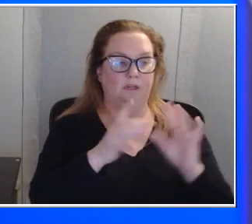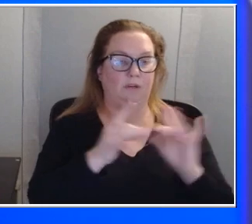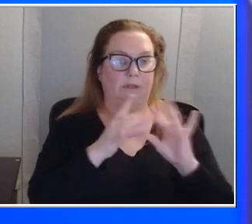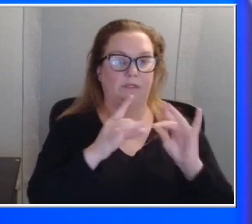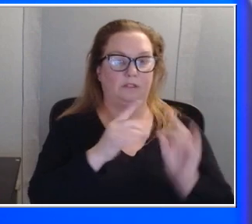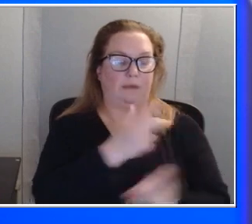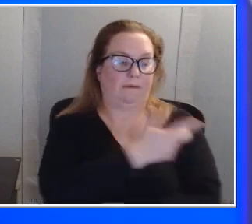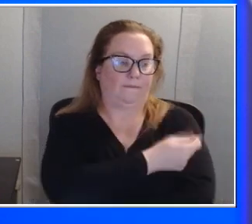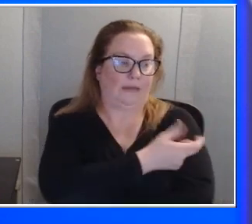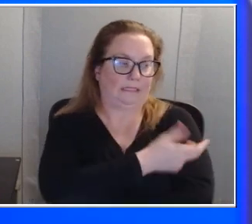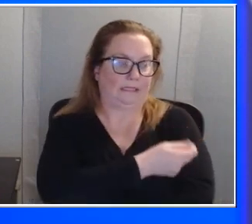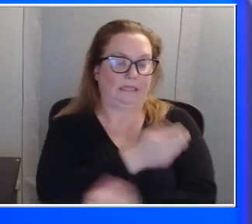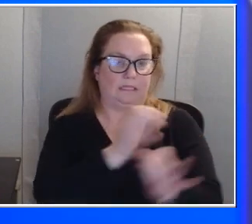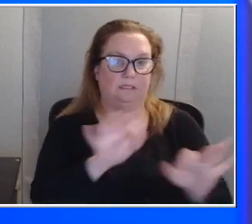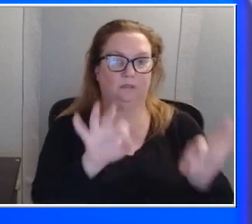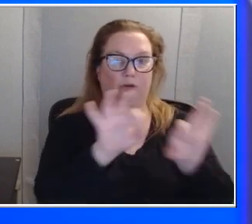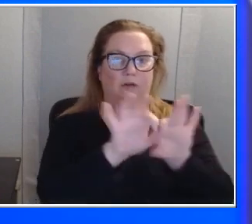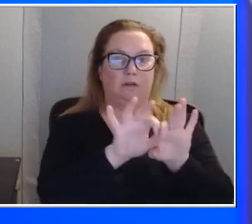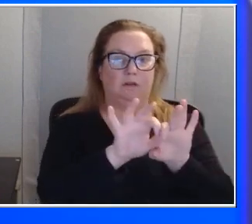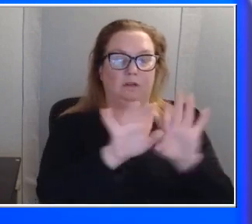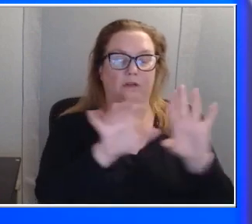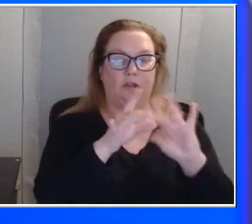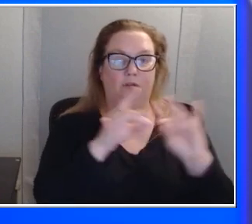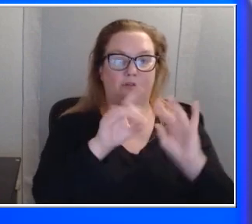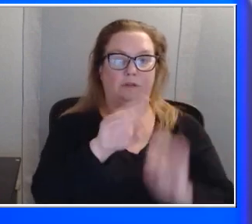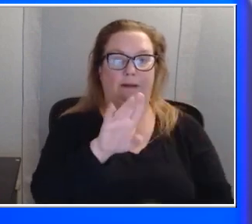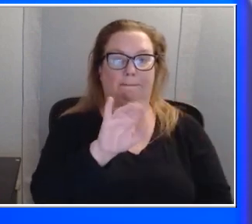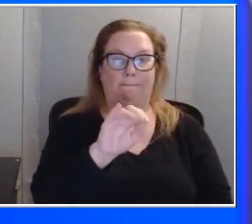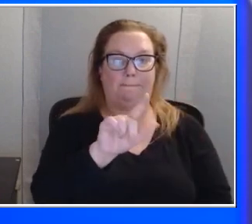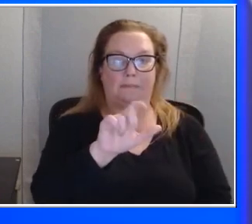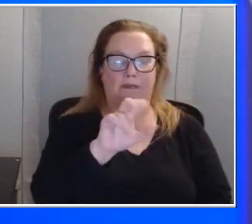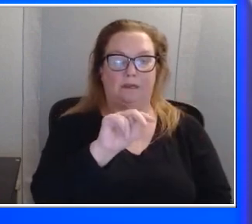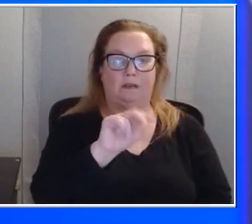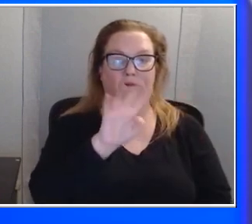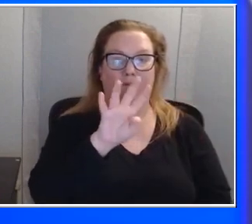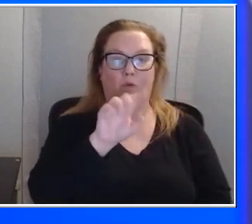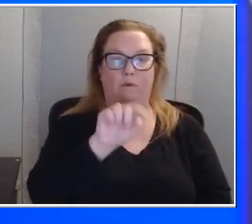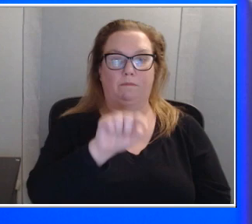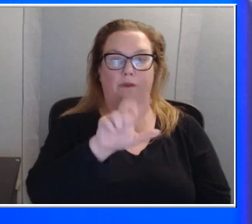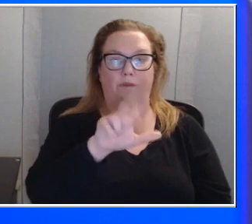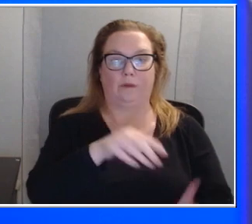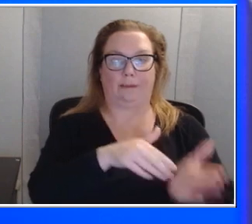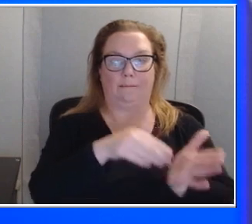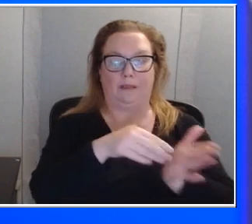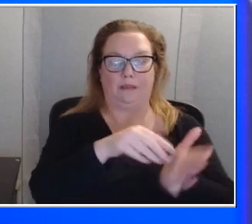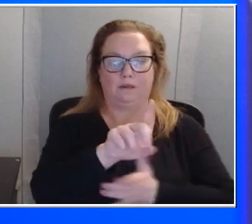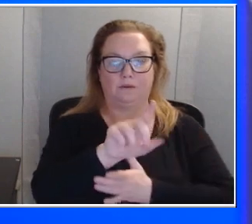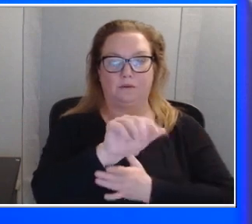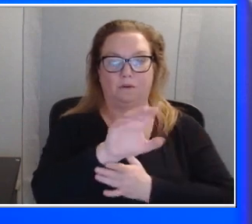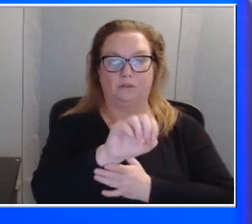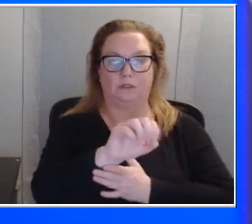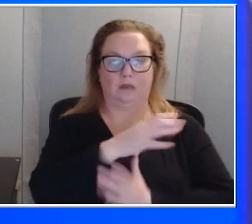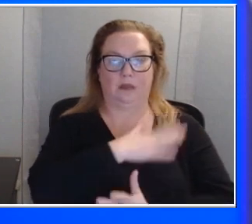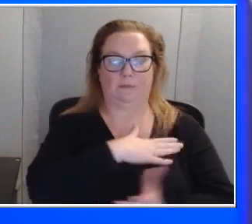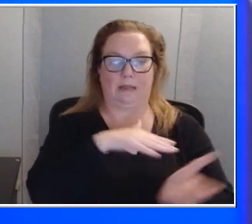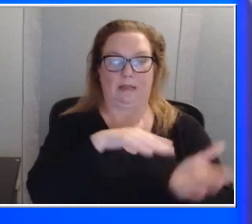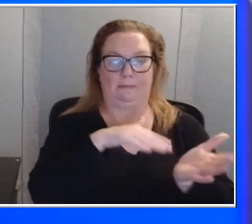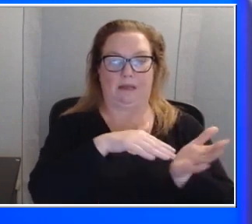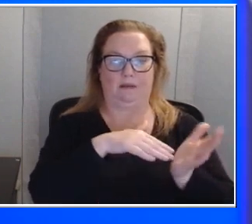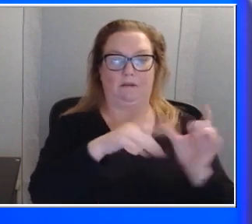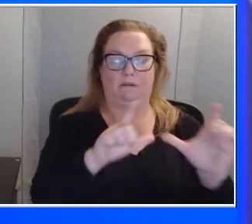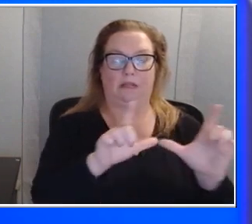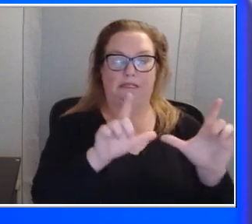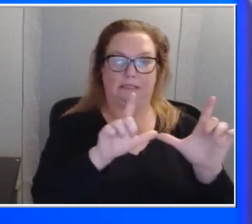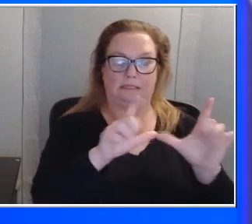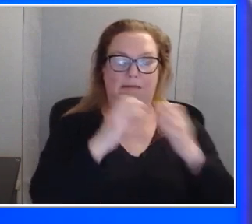vaccine is critical. You mentioned how many billion. I gave 4.3 million doses of the vaccine on my medical license, and I care a